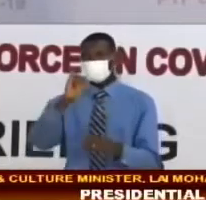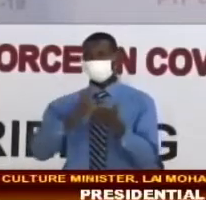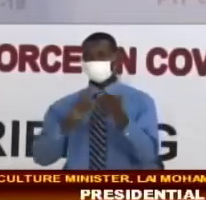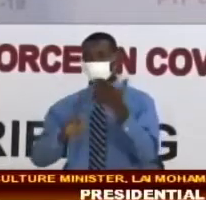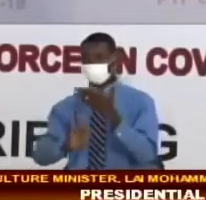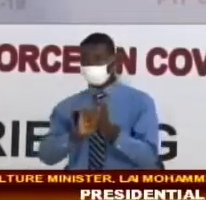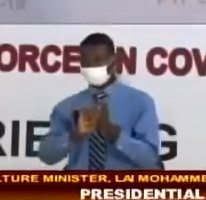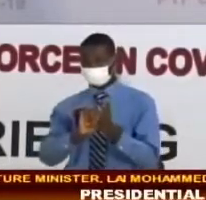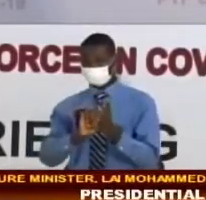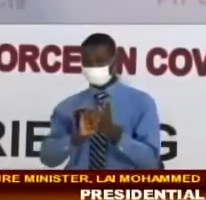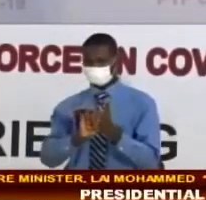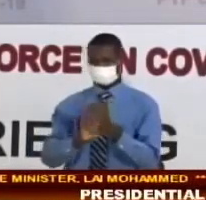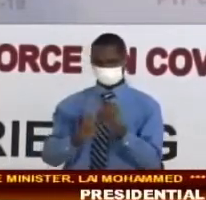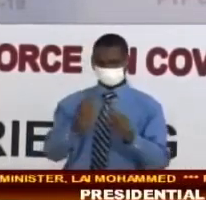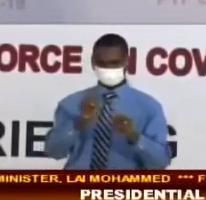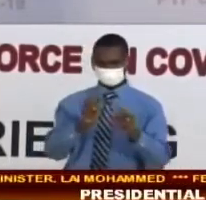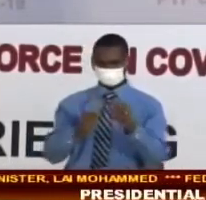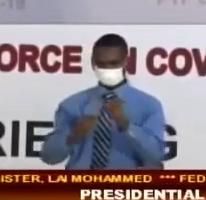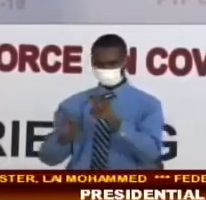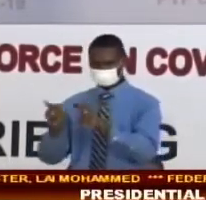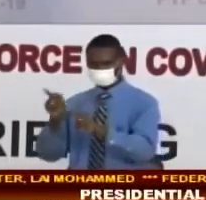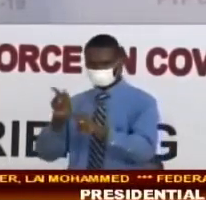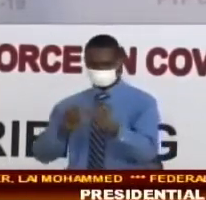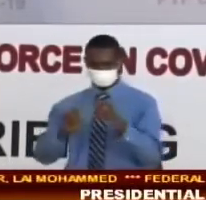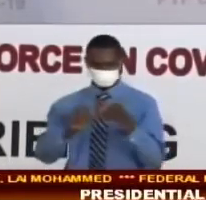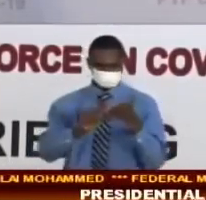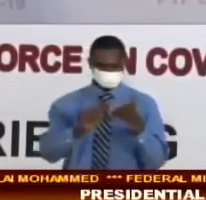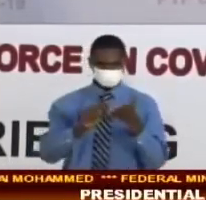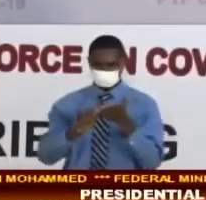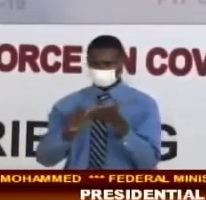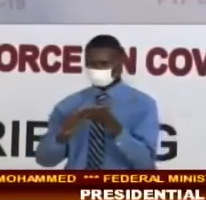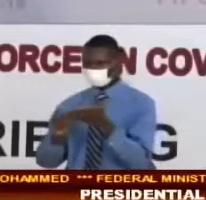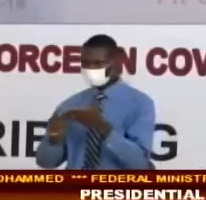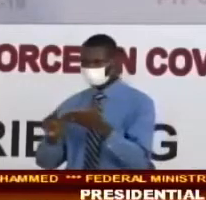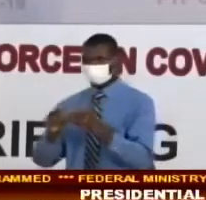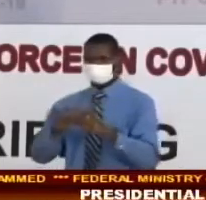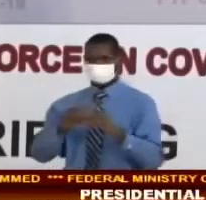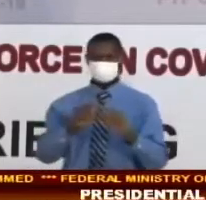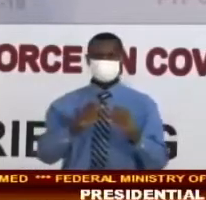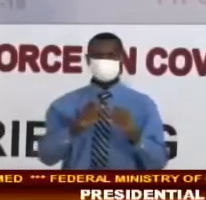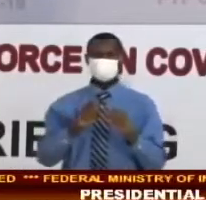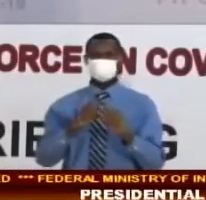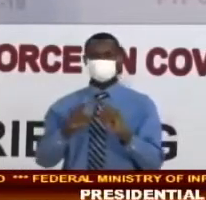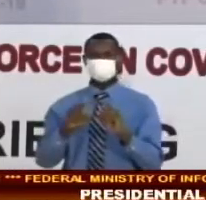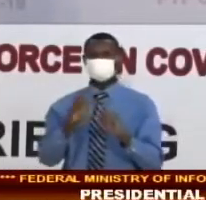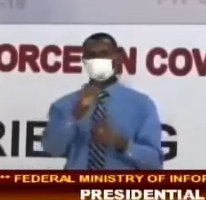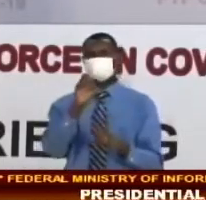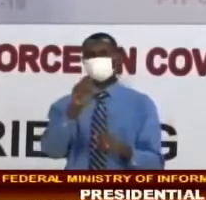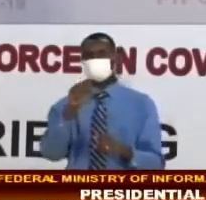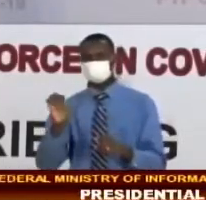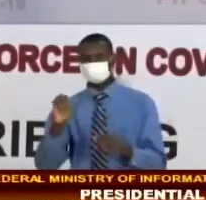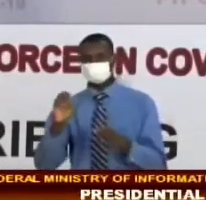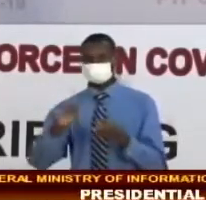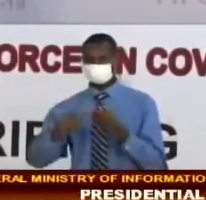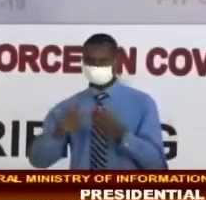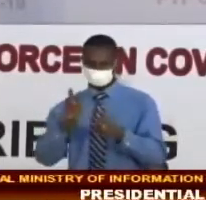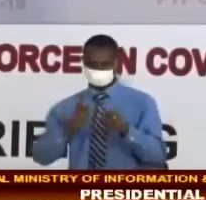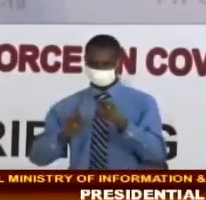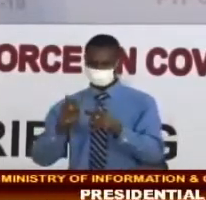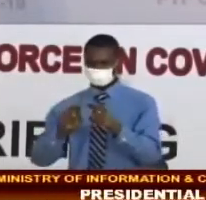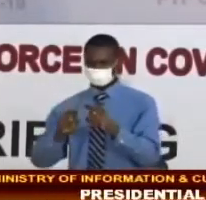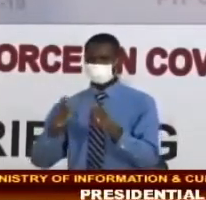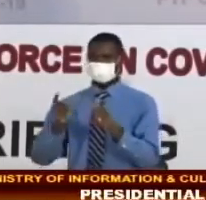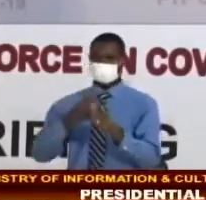So they went around all the regions, the geopolitical zones, for their assessment. They came in